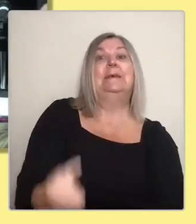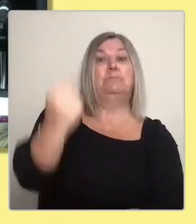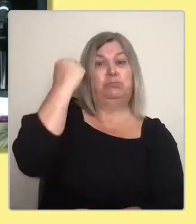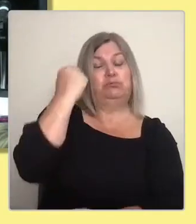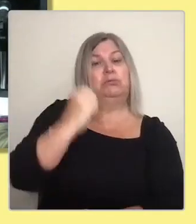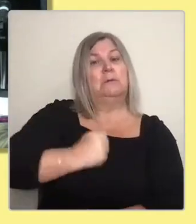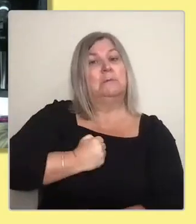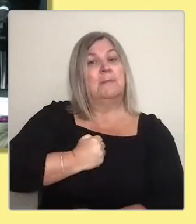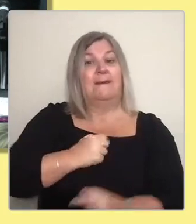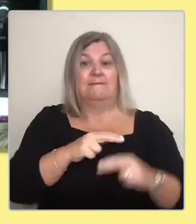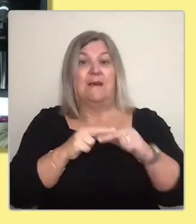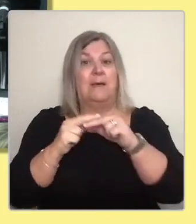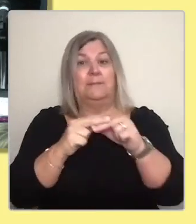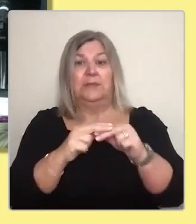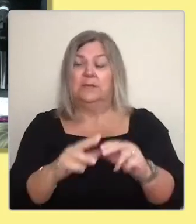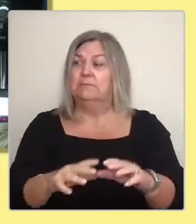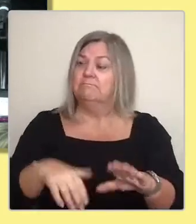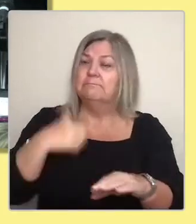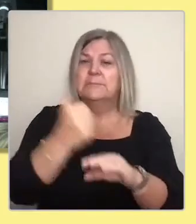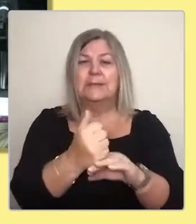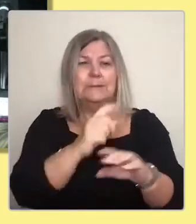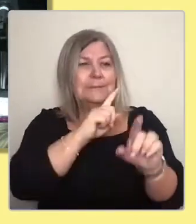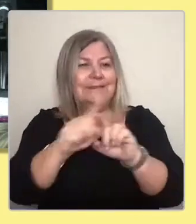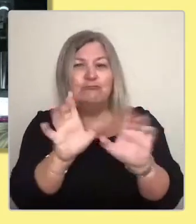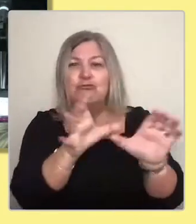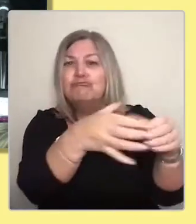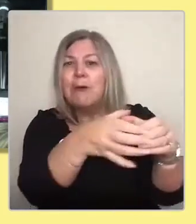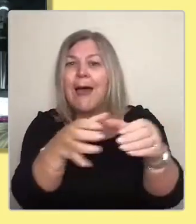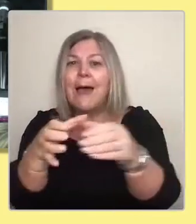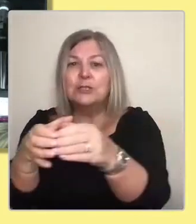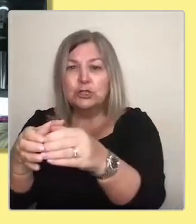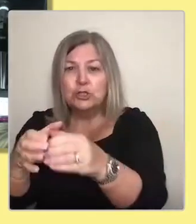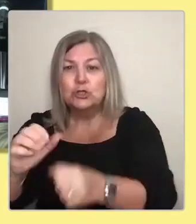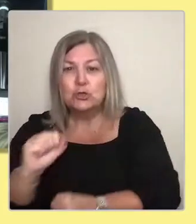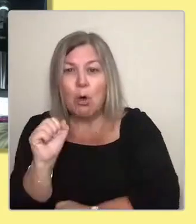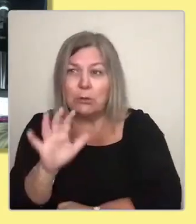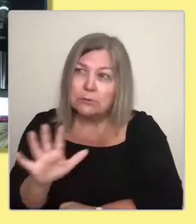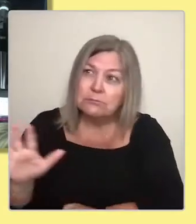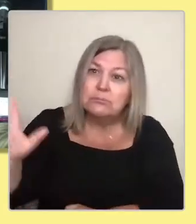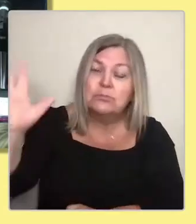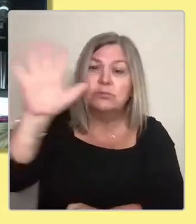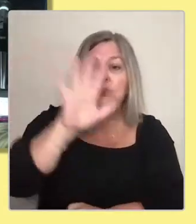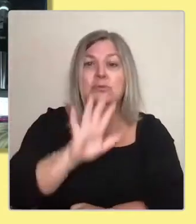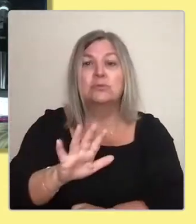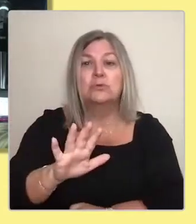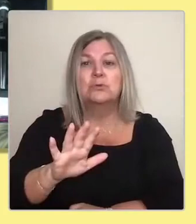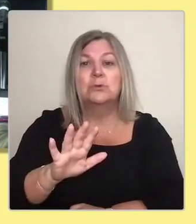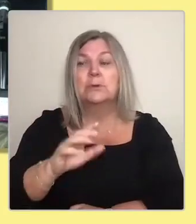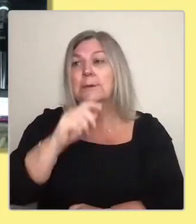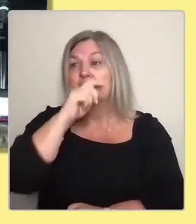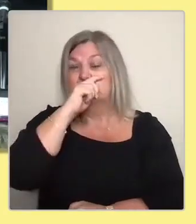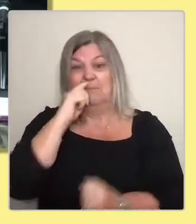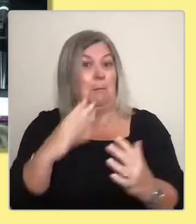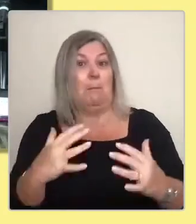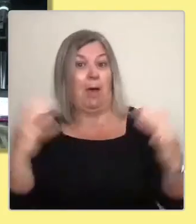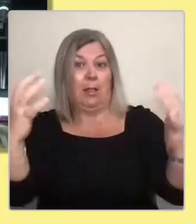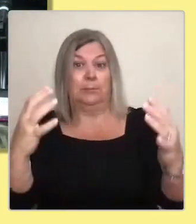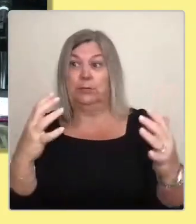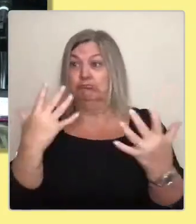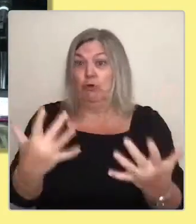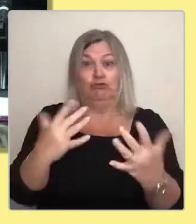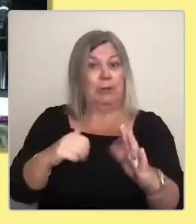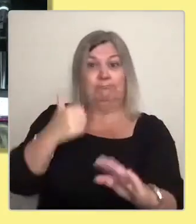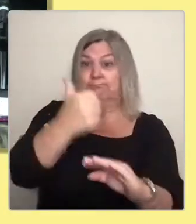Back when the Scottish Parliament was in the dim and distant future, when practically nobody turned up to branch